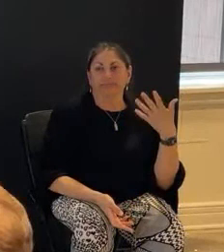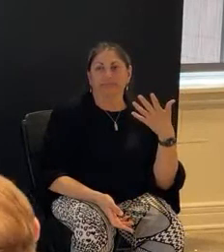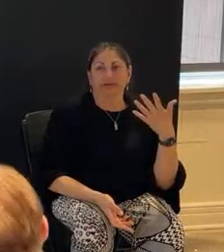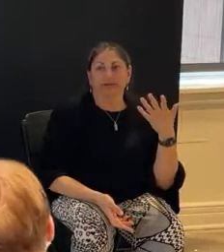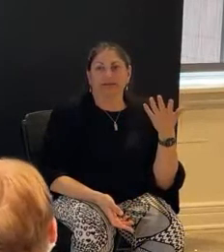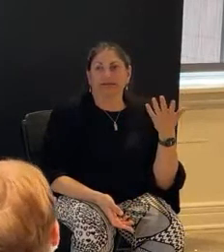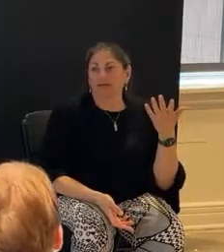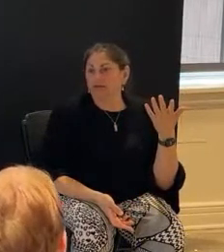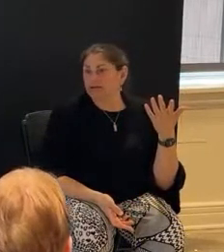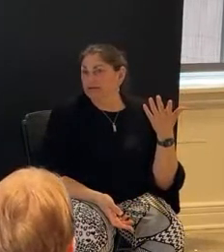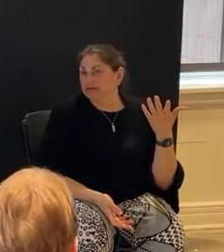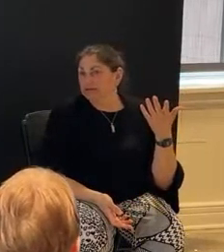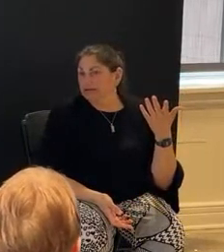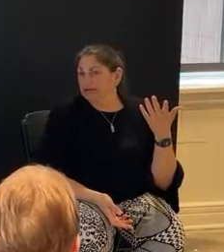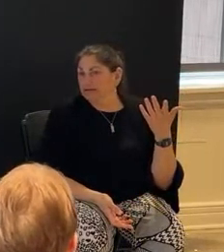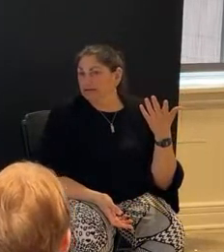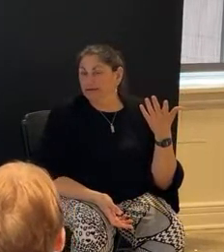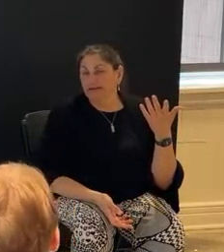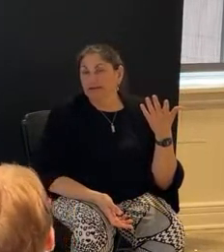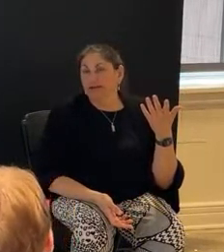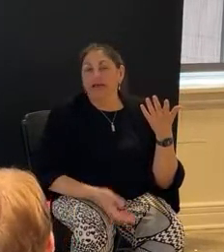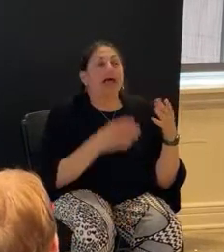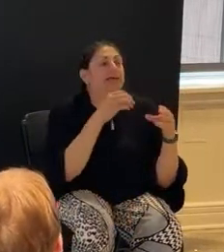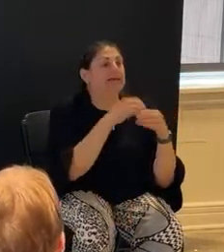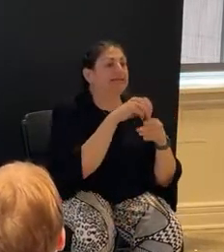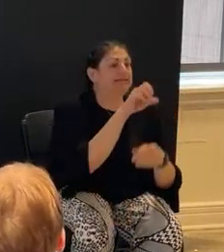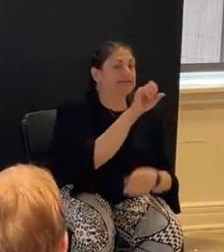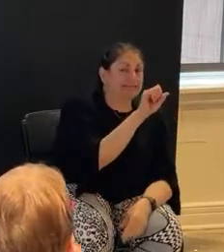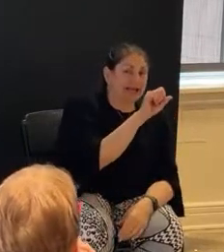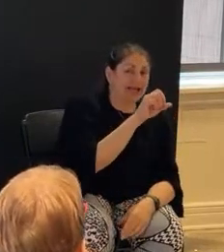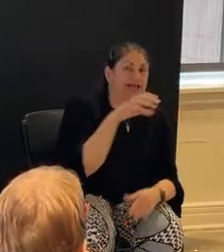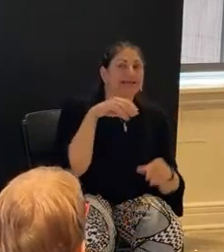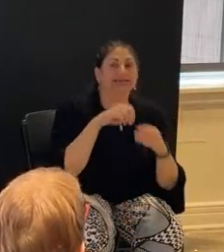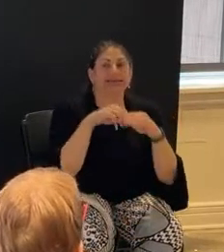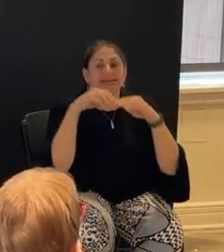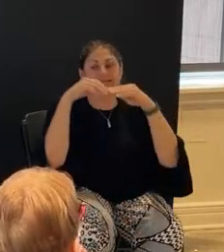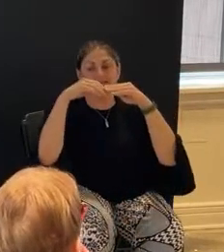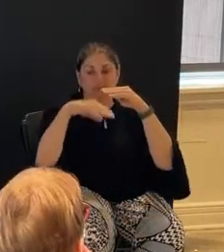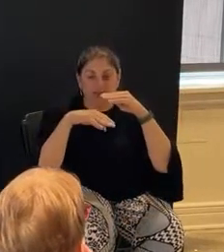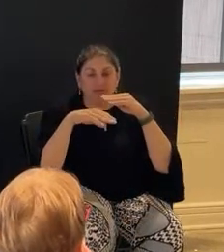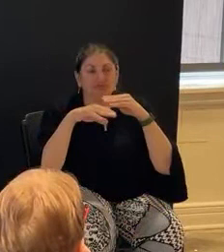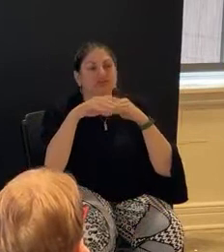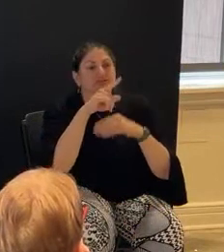Seattle or in the subduction zone, or particularly about one topic?